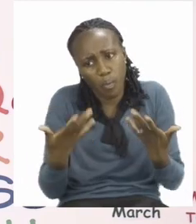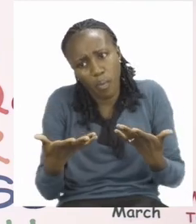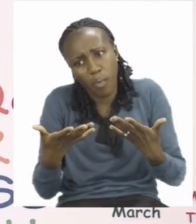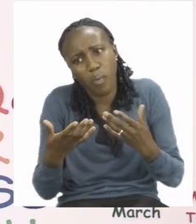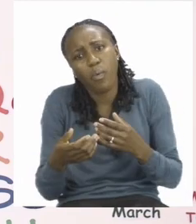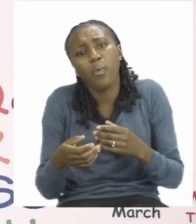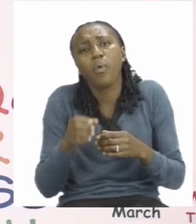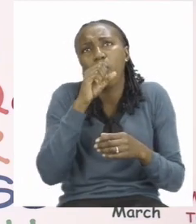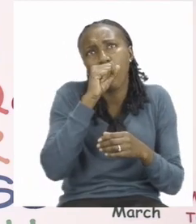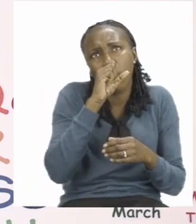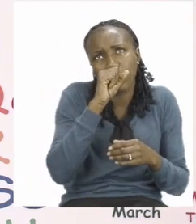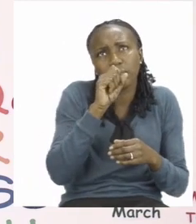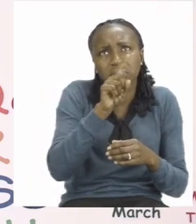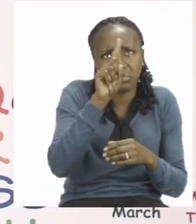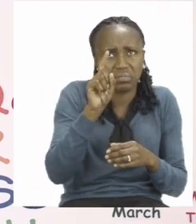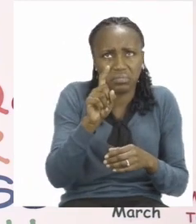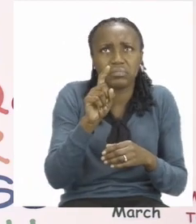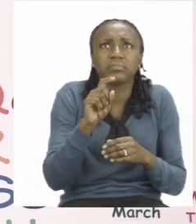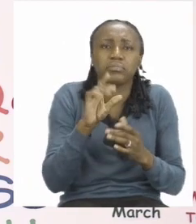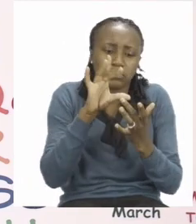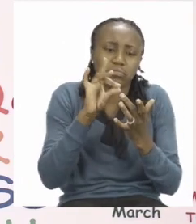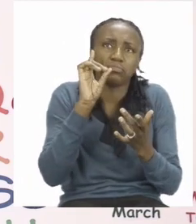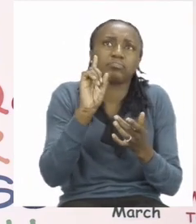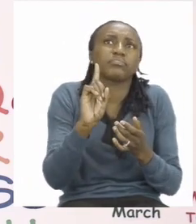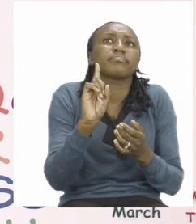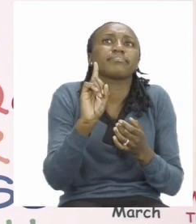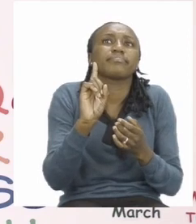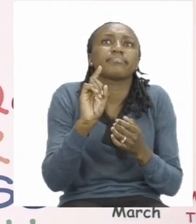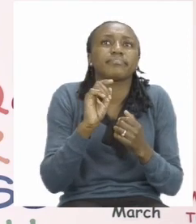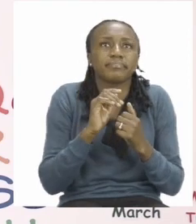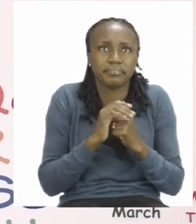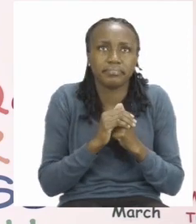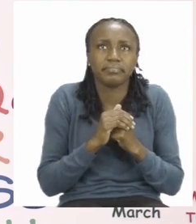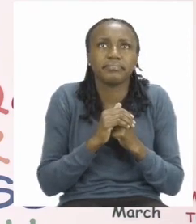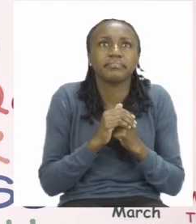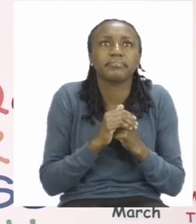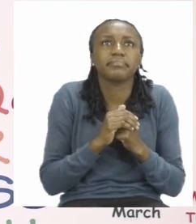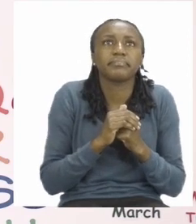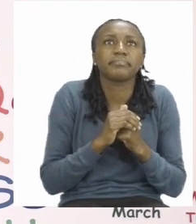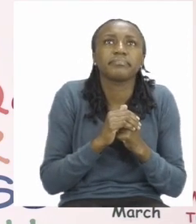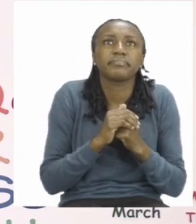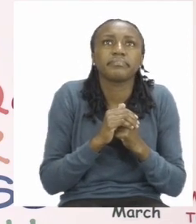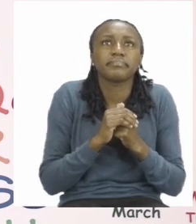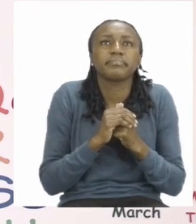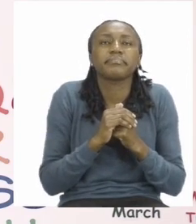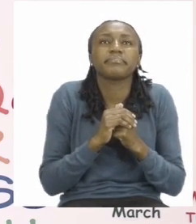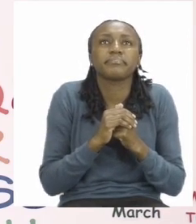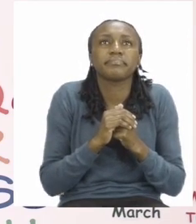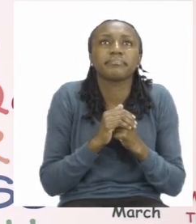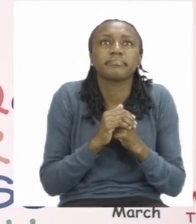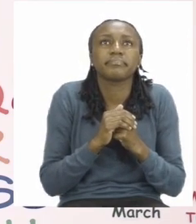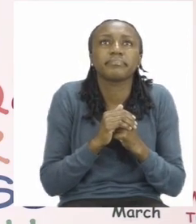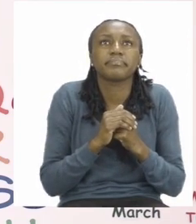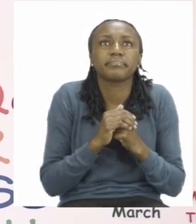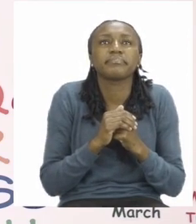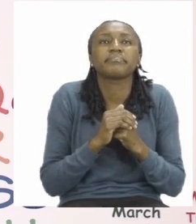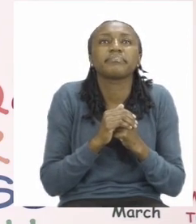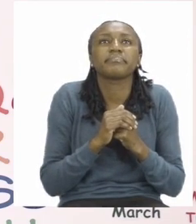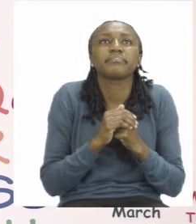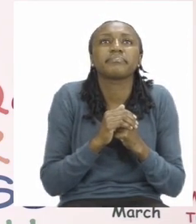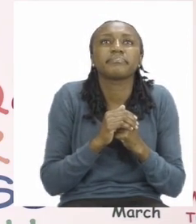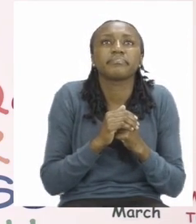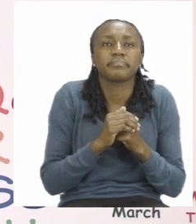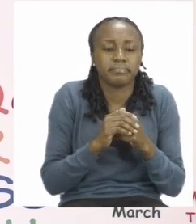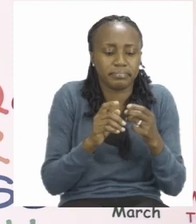an orange? So, we use or when we are choosing between 2